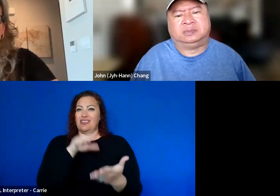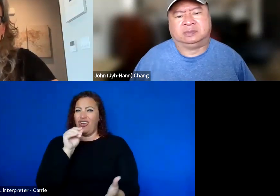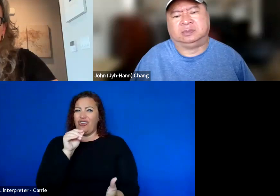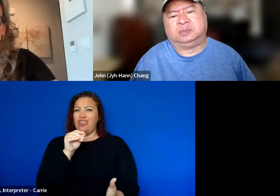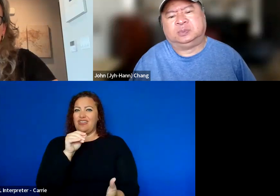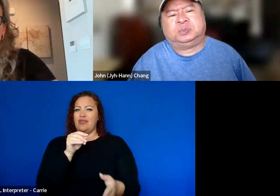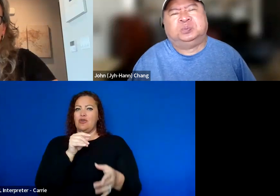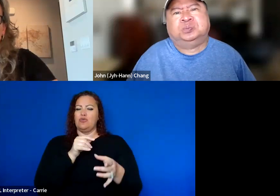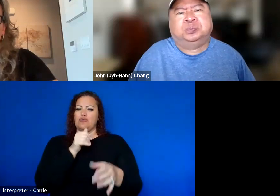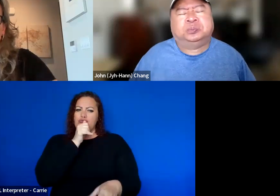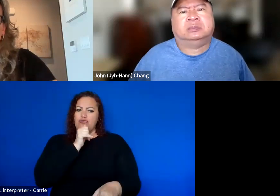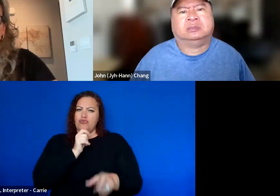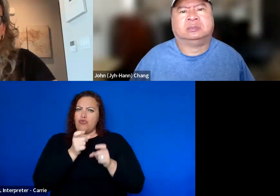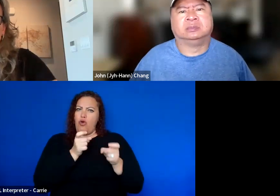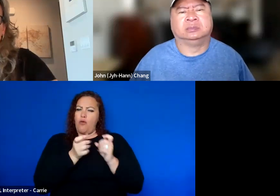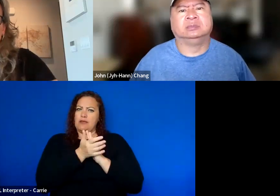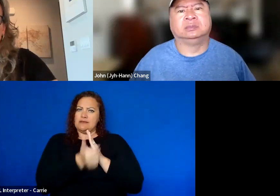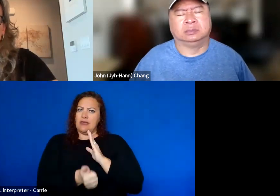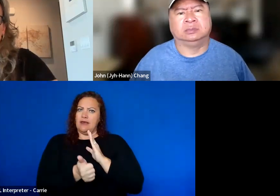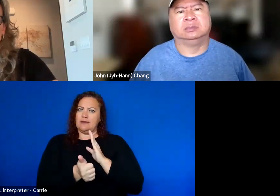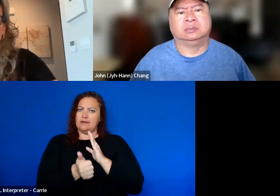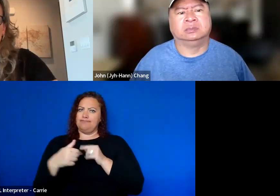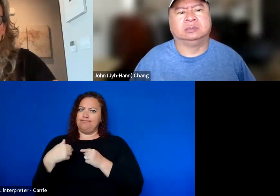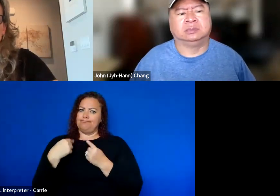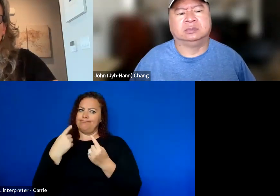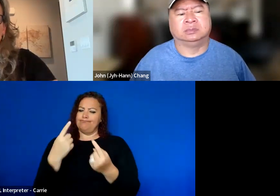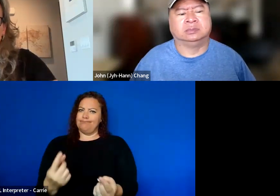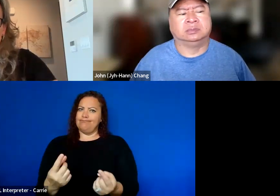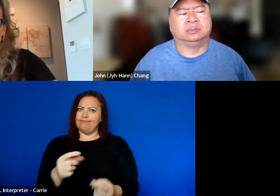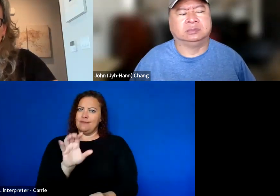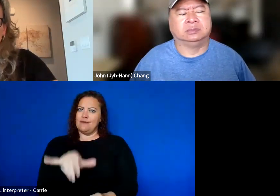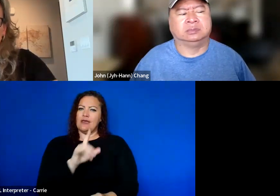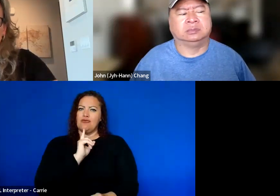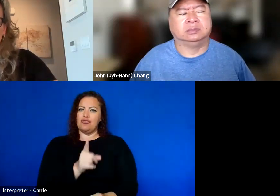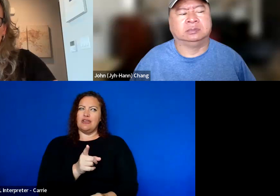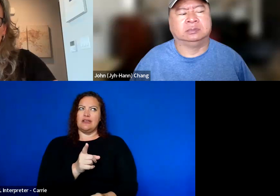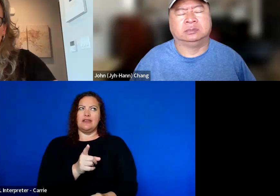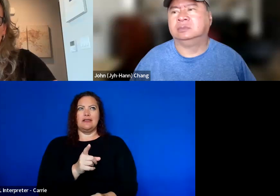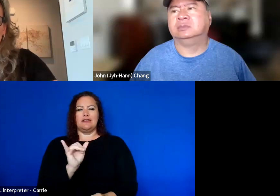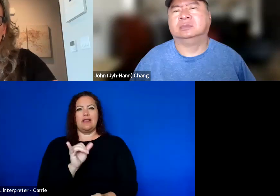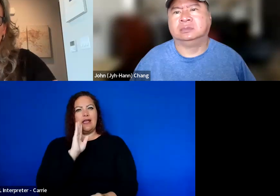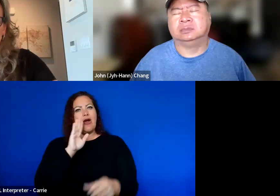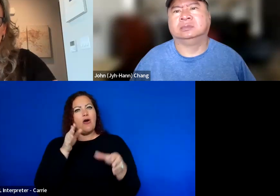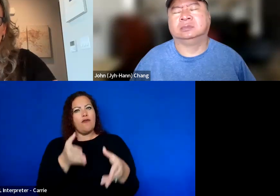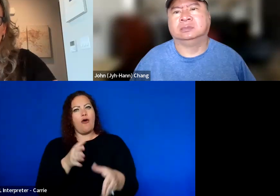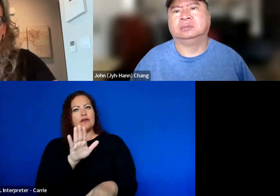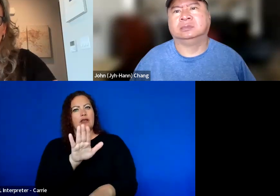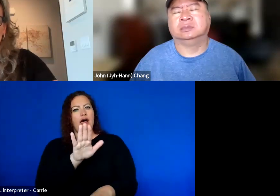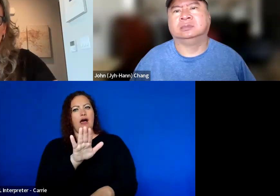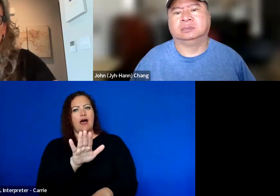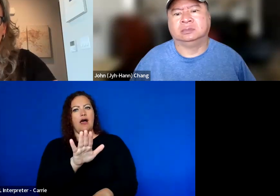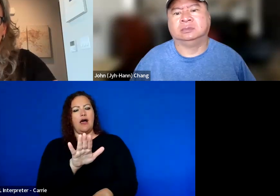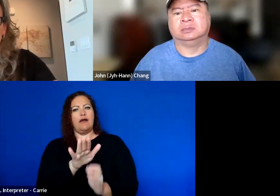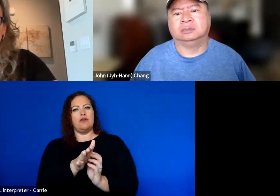of coping skills along the way, I think, really focusing on your